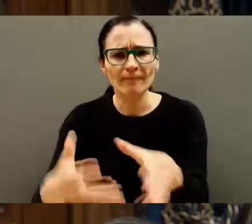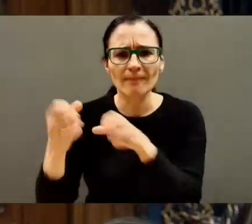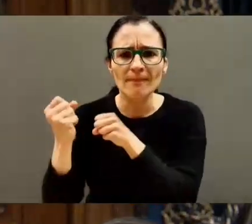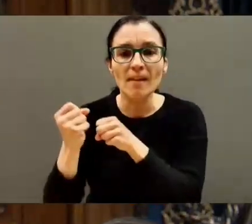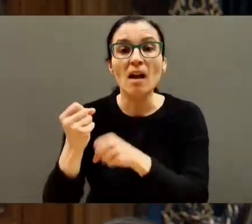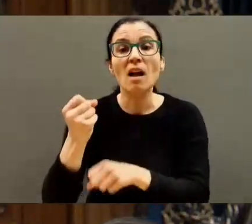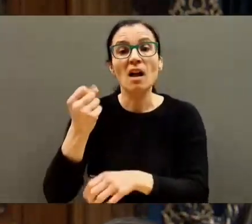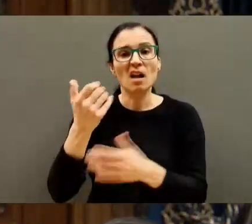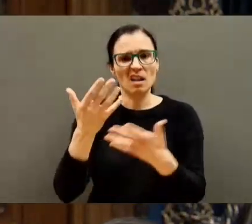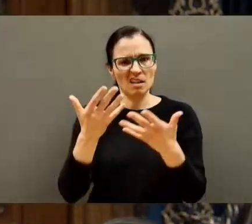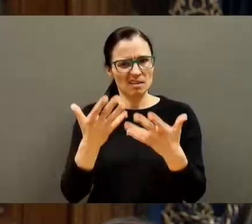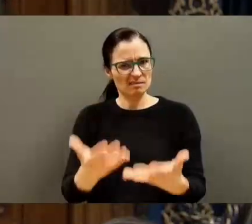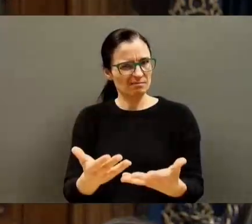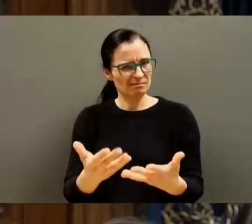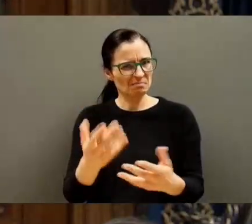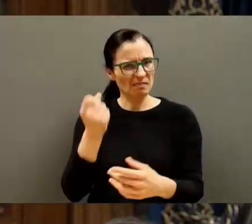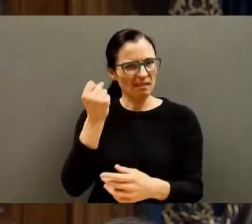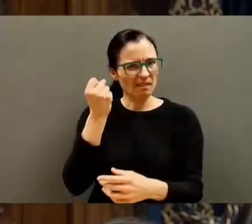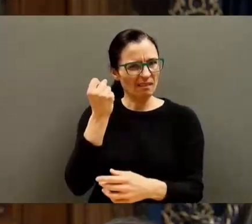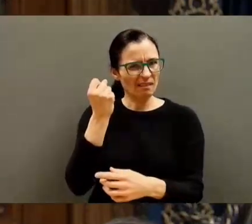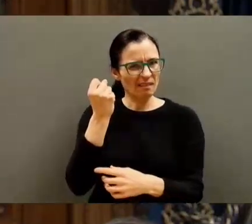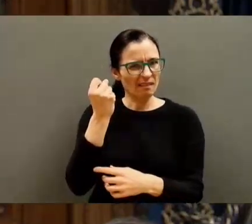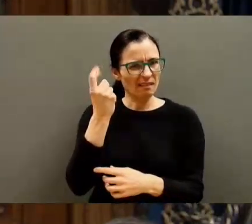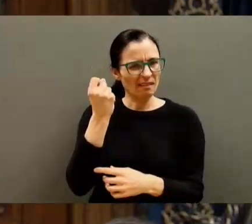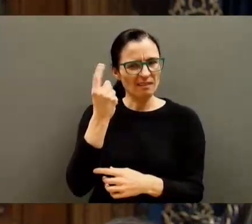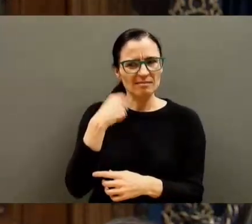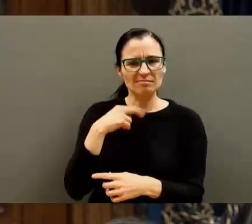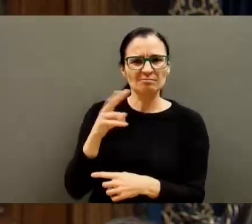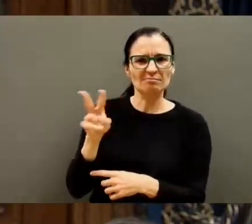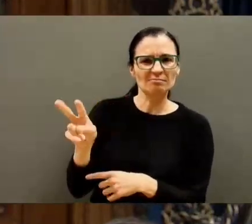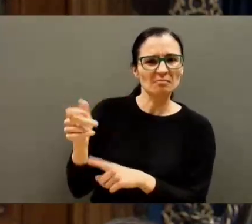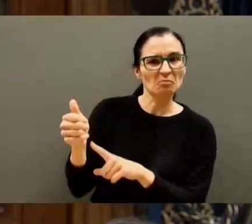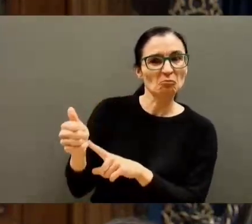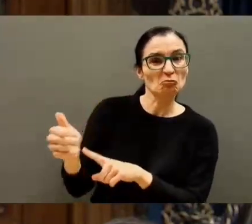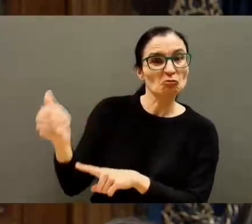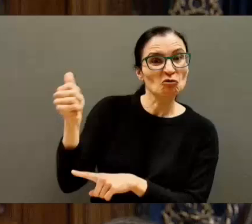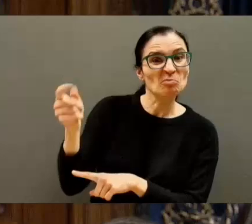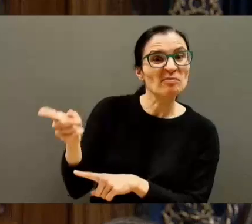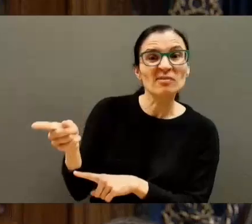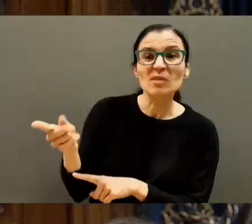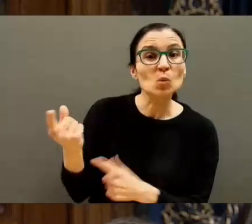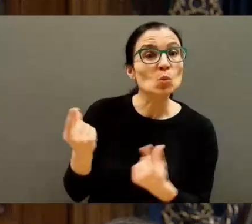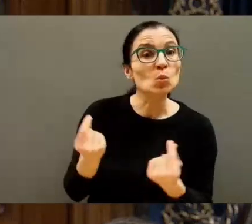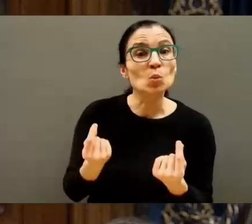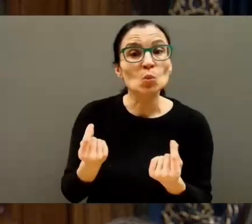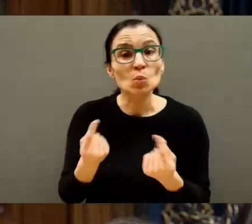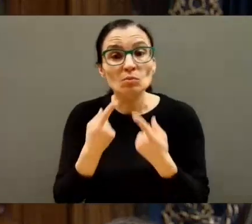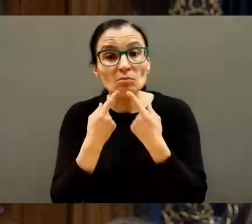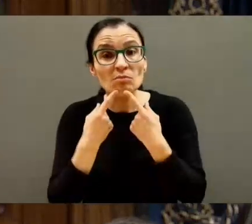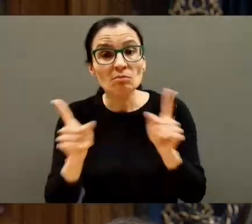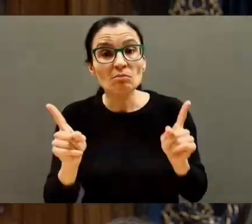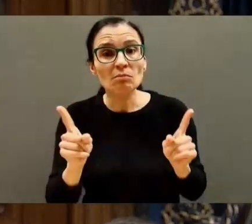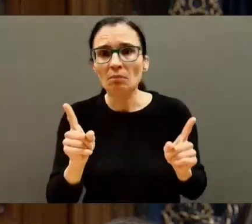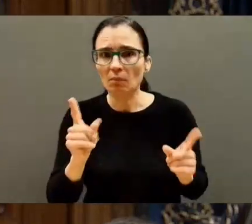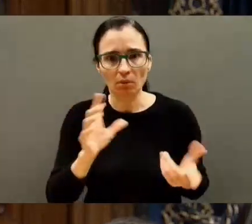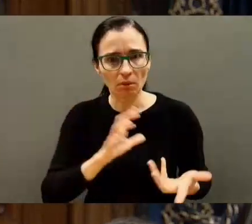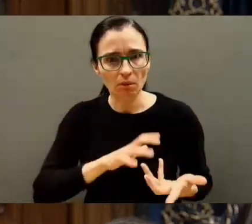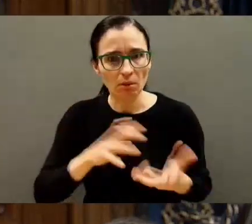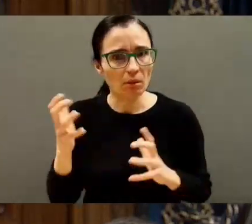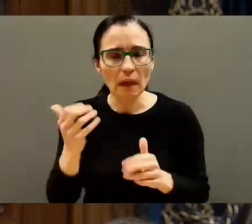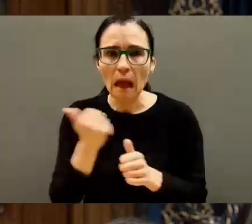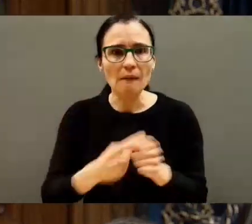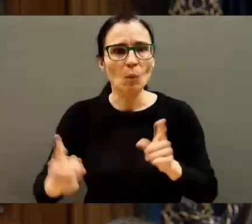of legal chaos. Former federal Attorney General Jody Wilson-Raybould said, quote,